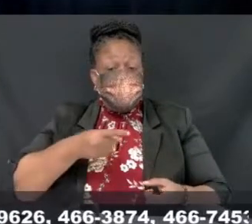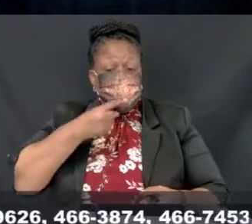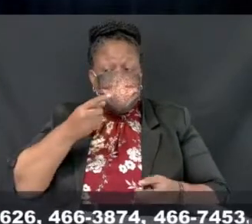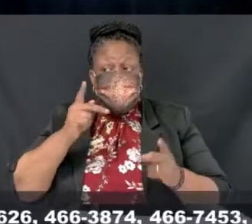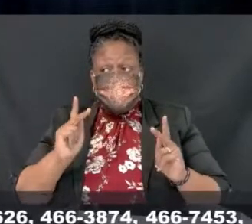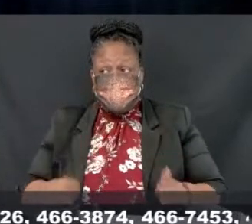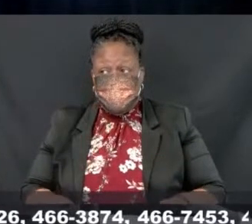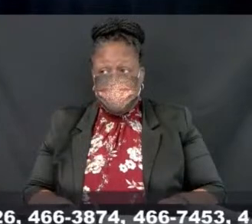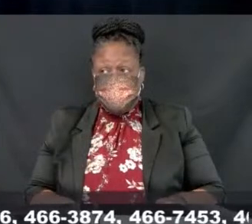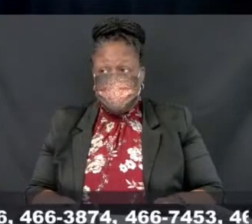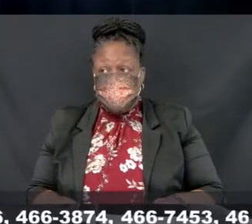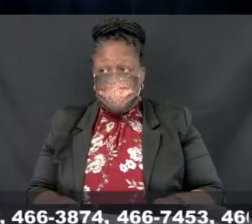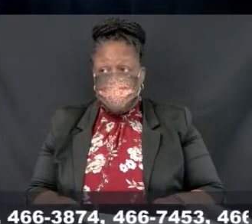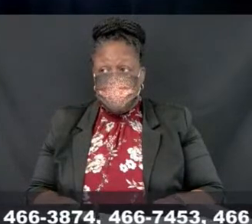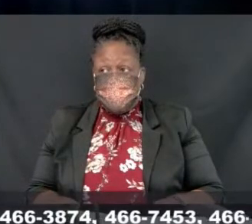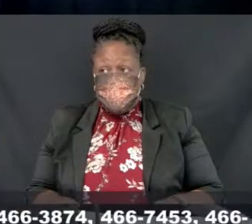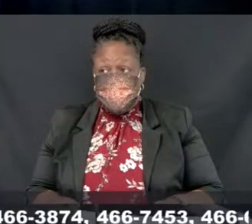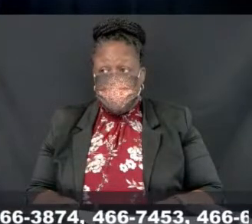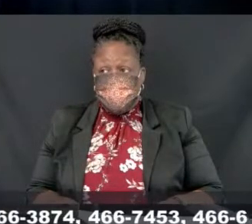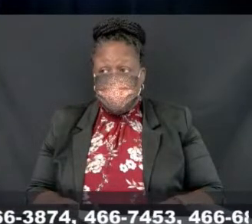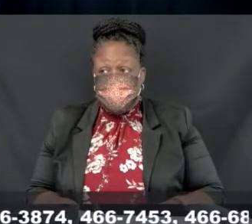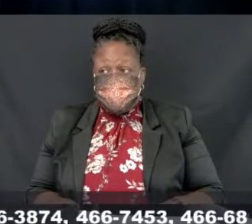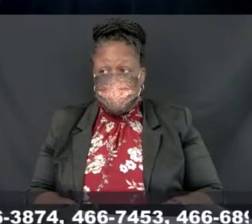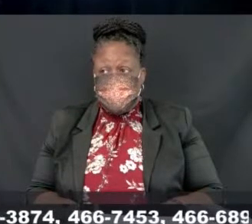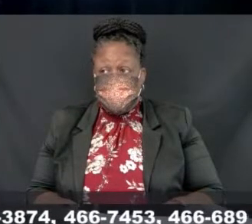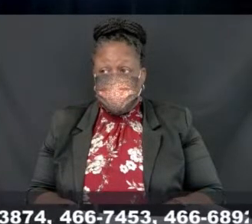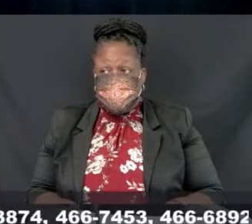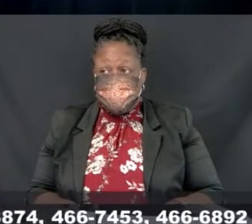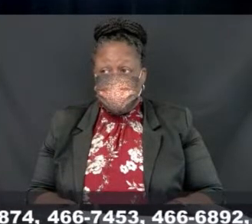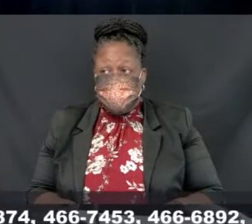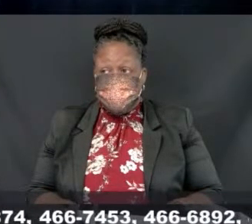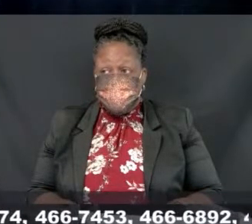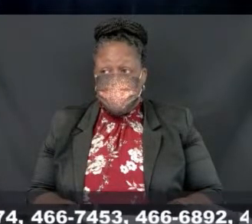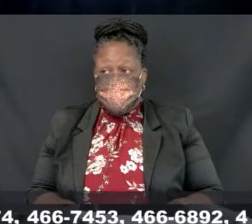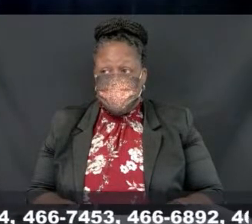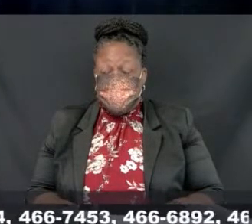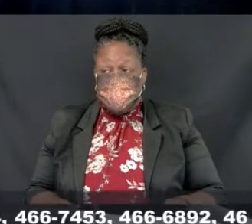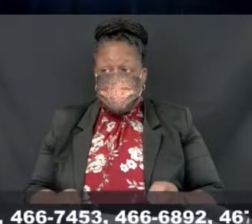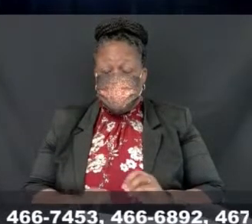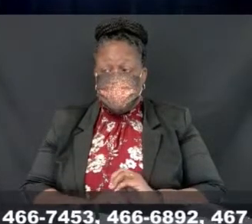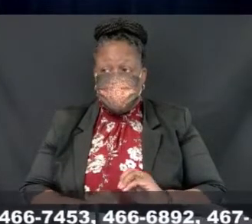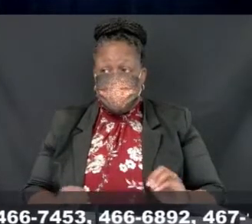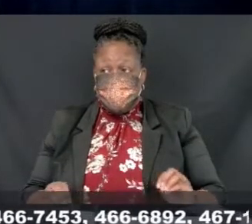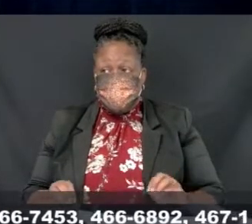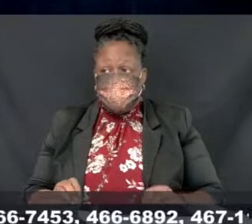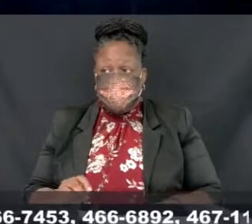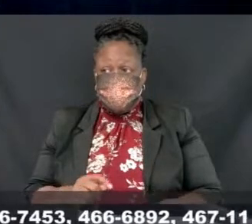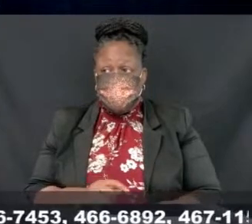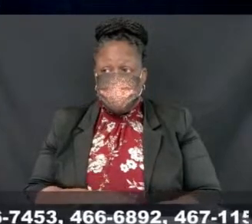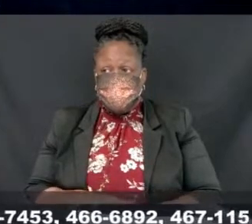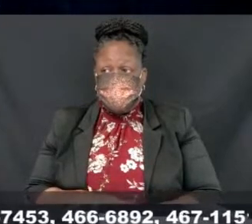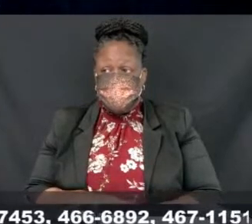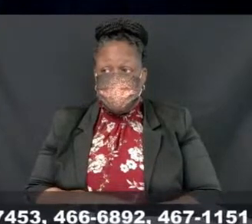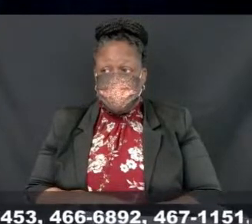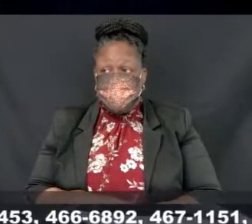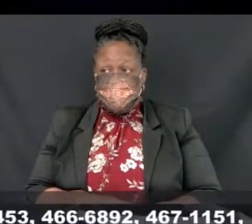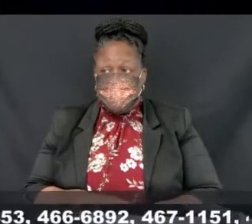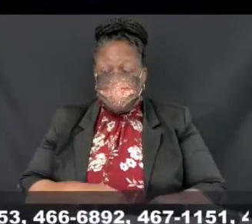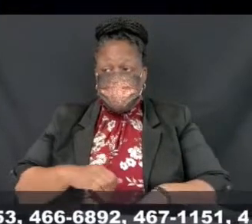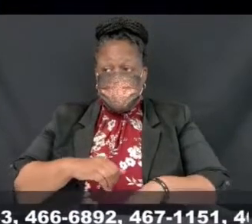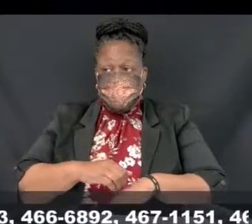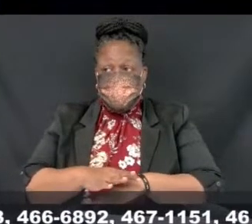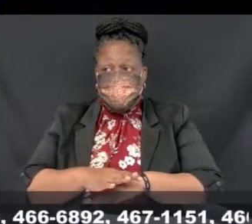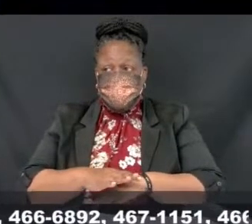is no outer limit on the time to apply for permission. Indeed, we have